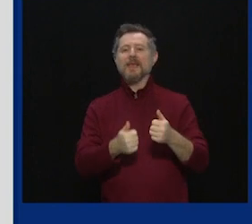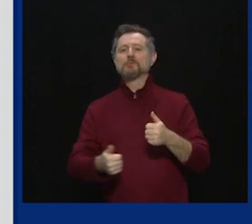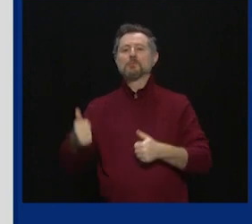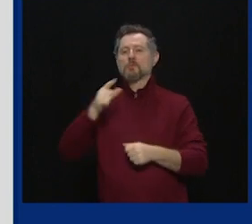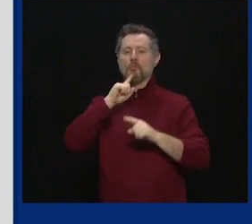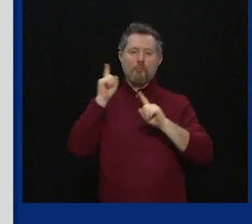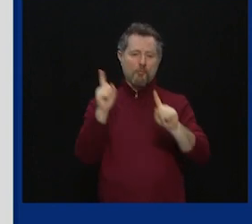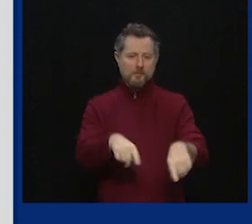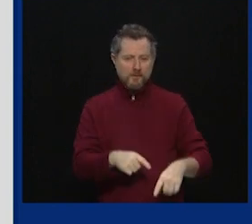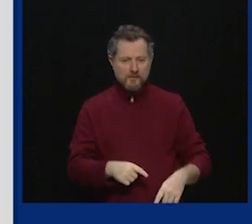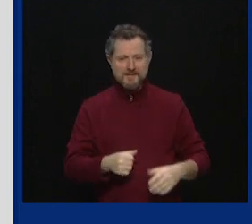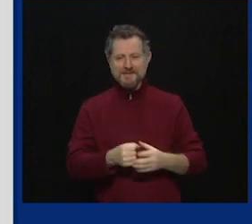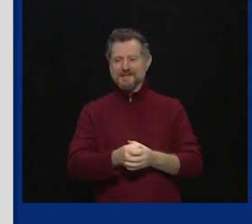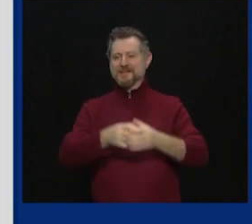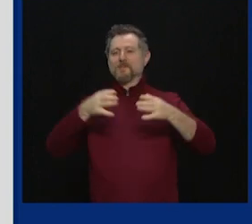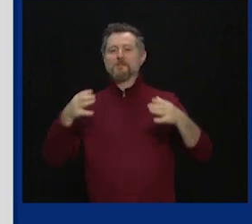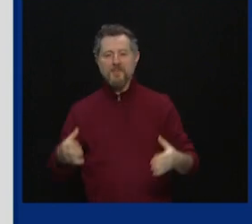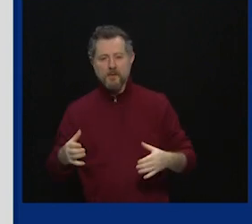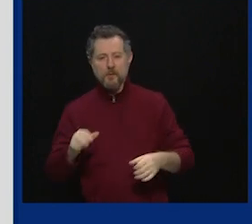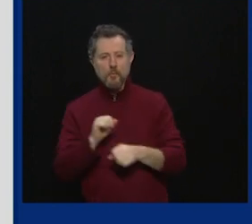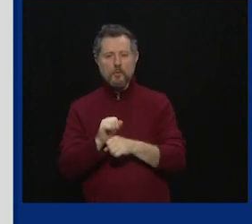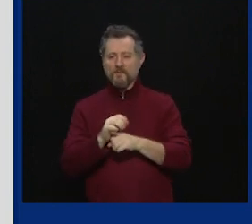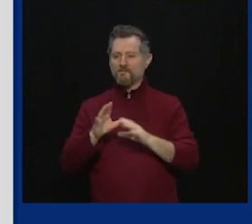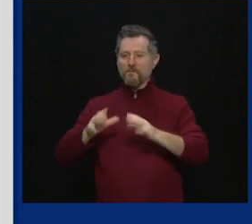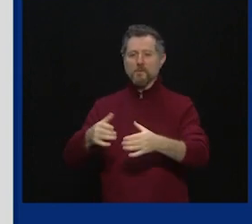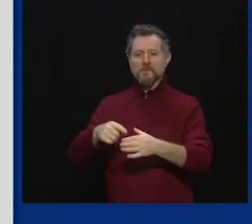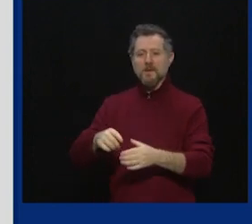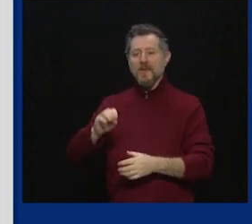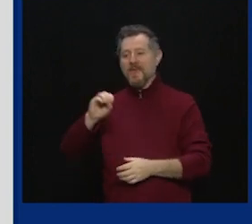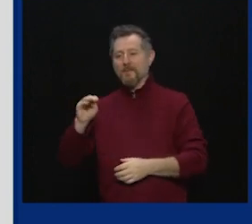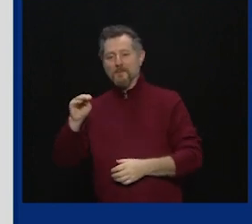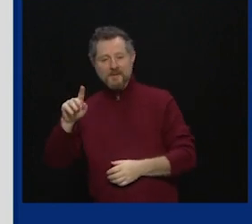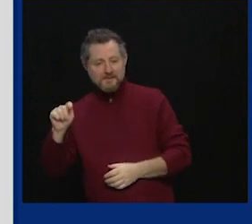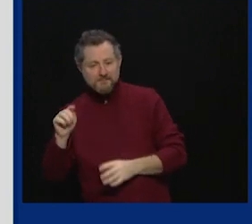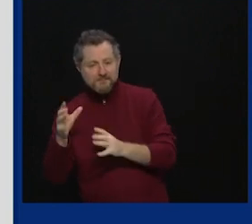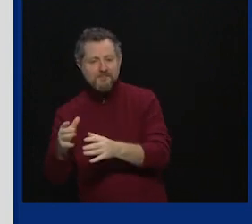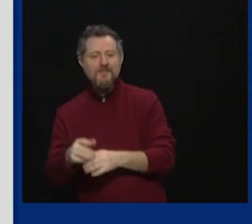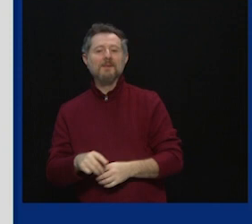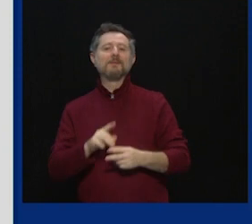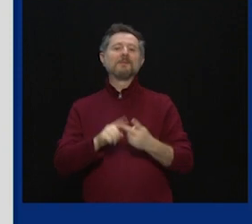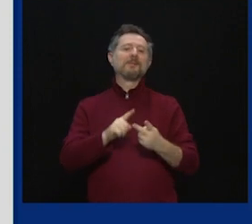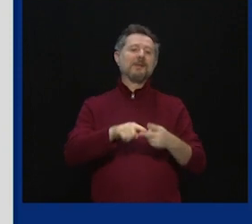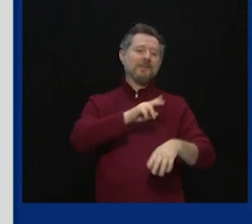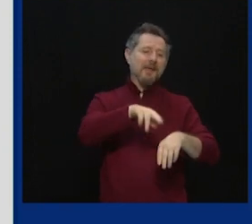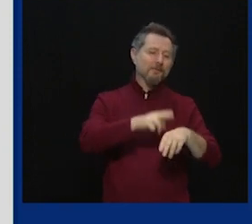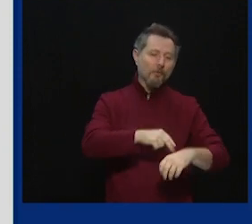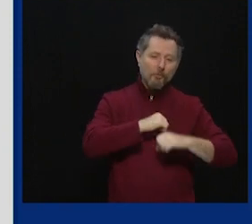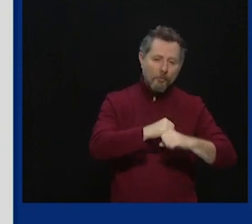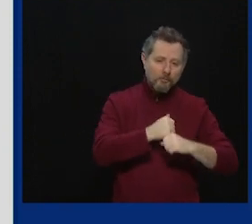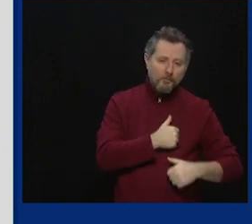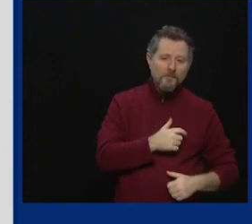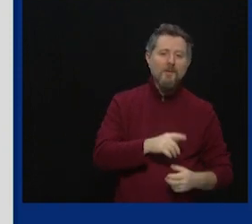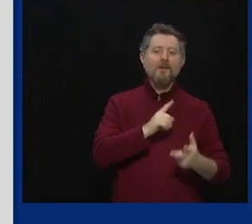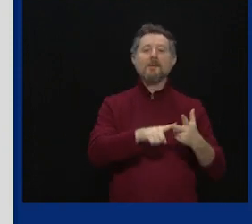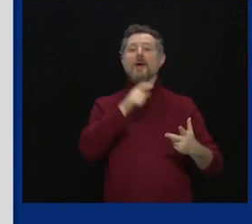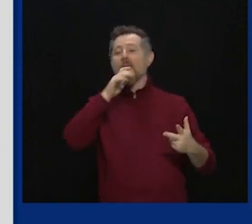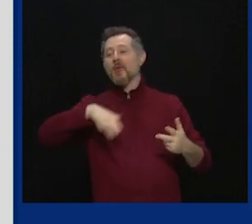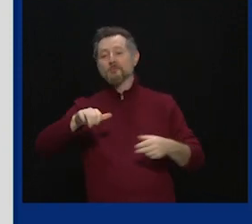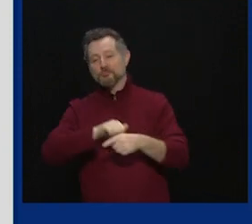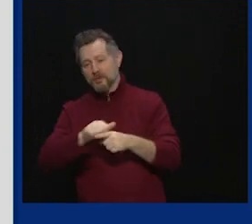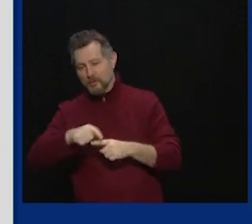have EMTs, we have National Guard, and National Guard are going to be trained. Those who are not trained will be now trained in case this ever happens